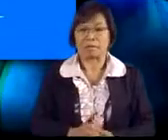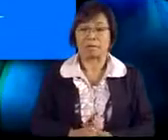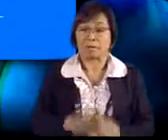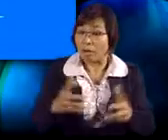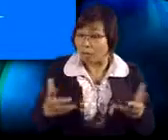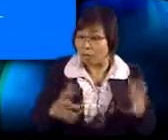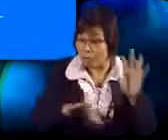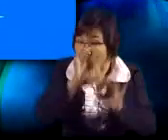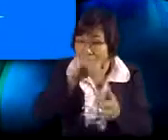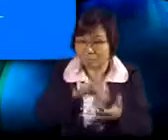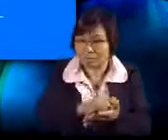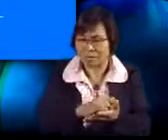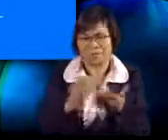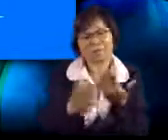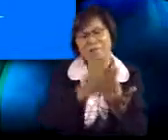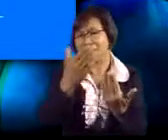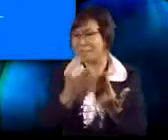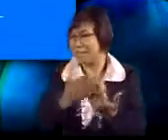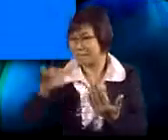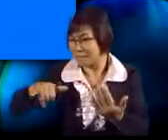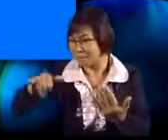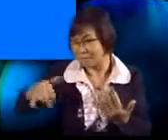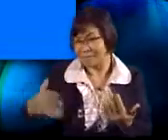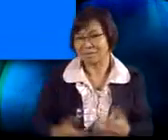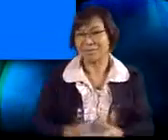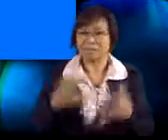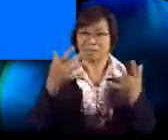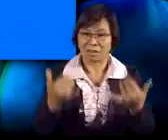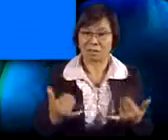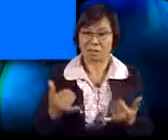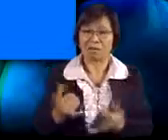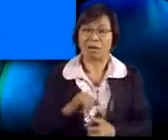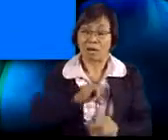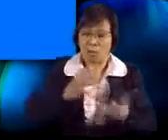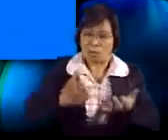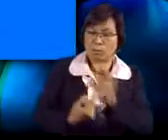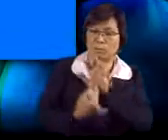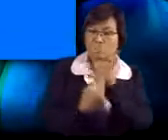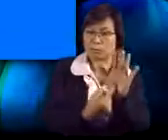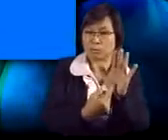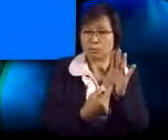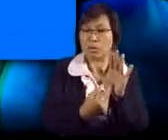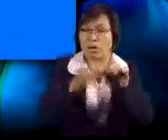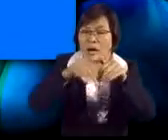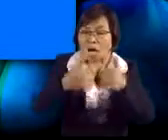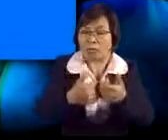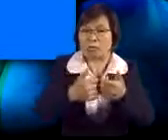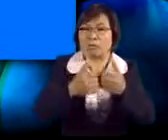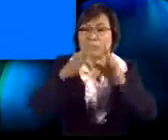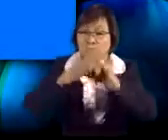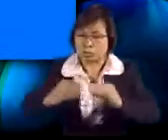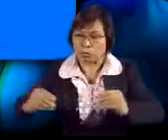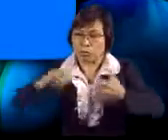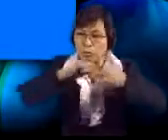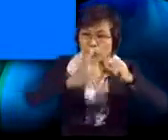How do you find it? It's easy, huh? Now, I want to show you how to solve